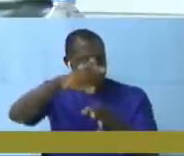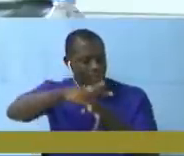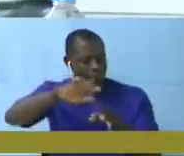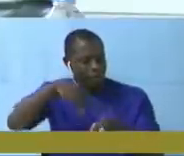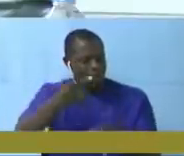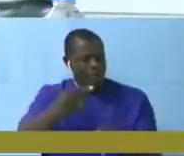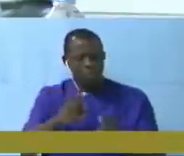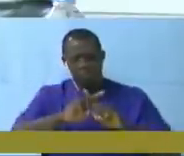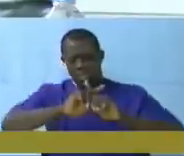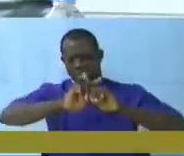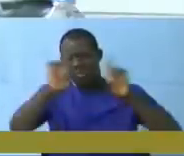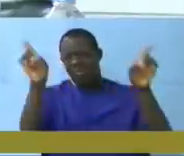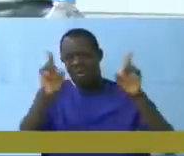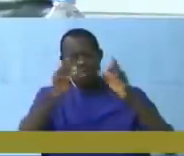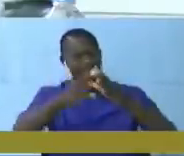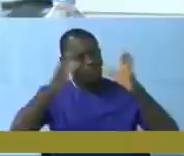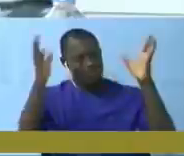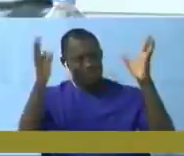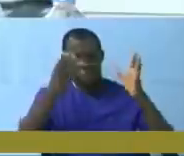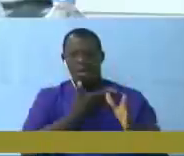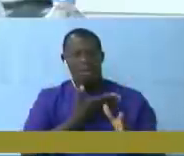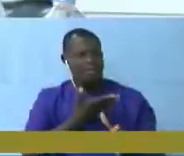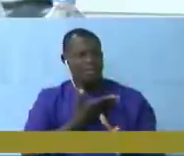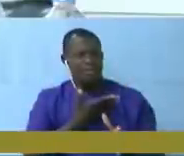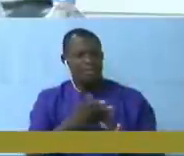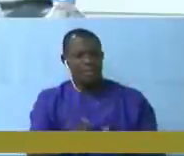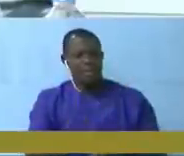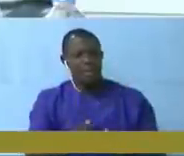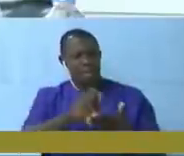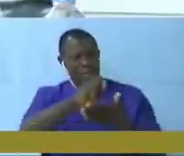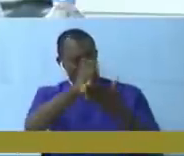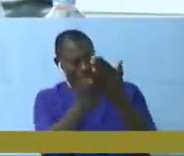difference. Dana nangu ci lool de bo mengalé doesn't contain